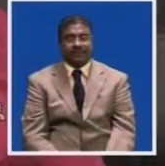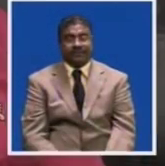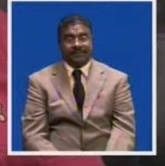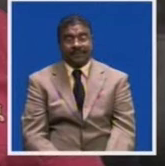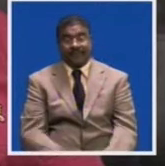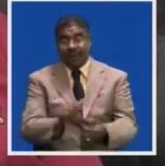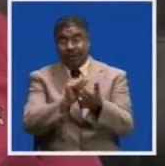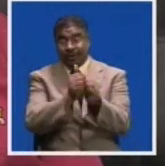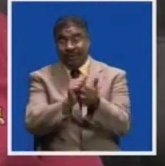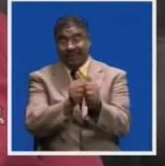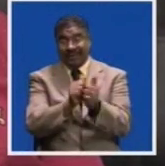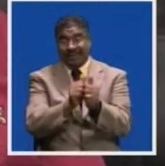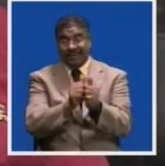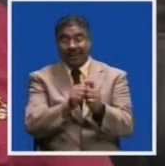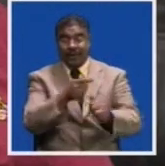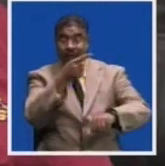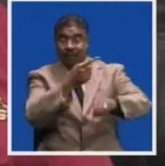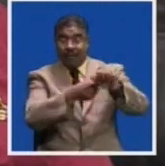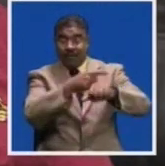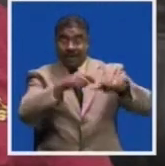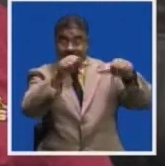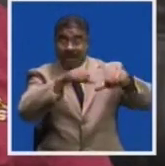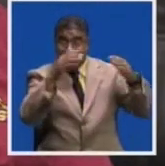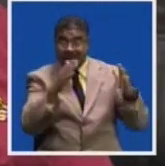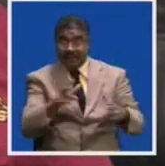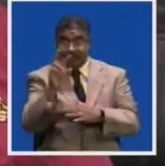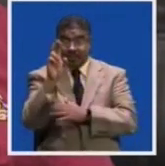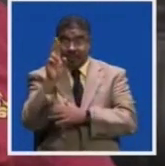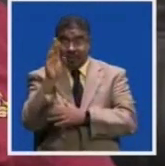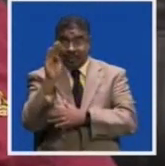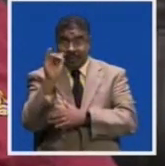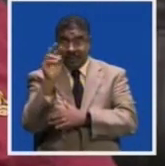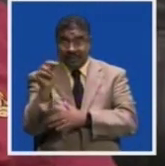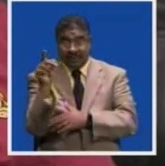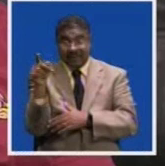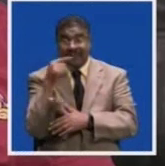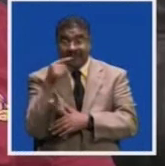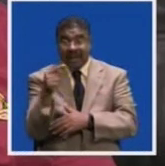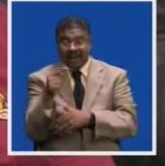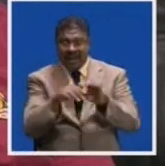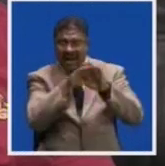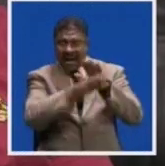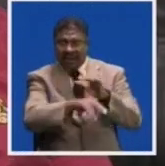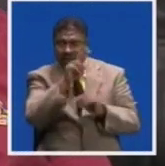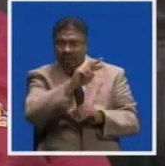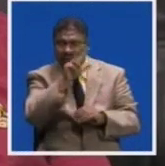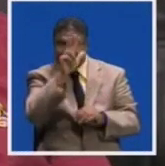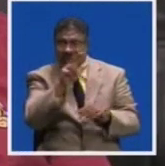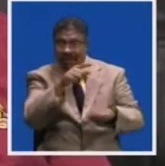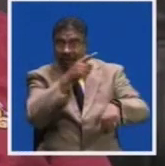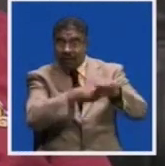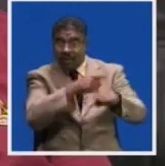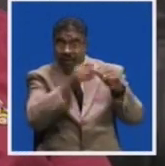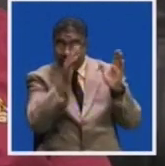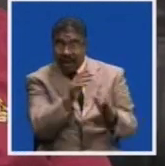And coming up in sports news, football analyst Ruben Kamanga has urged the under-23 national football team